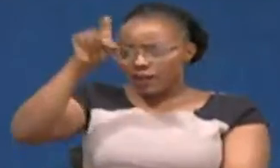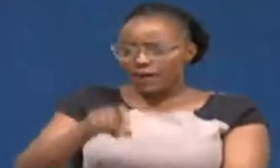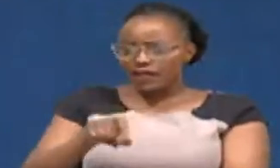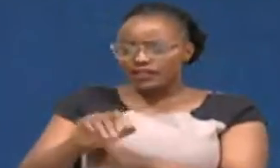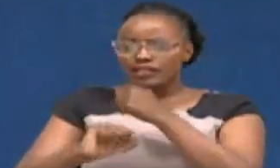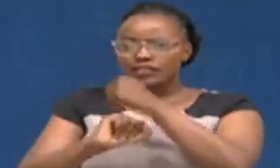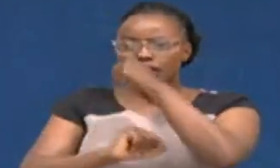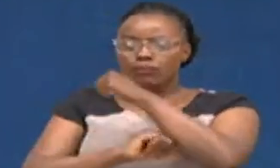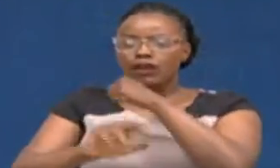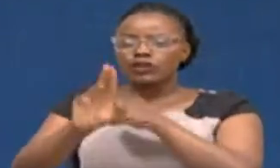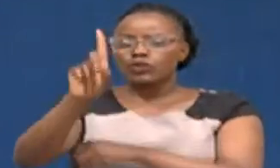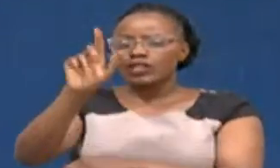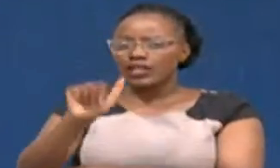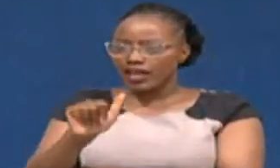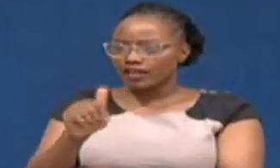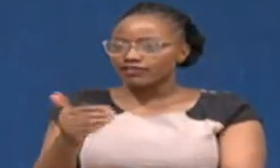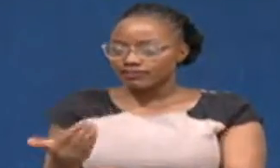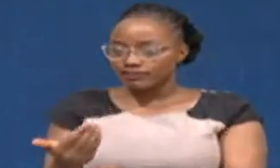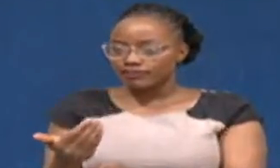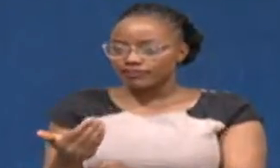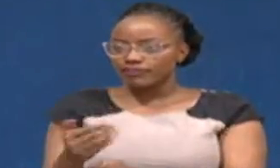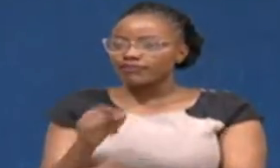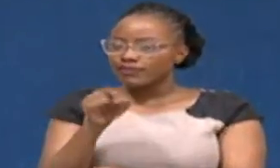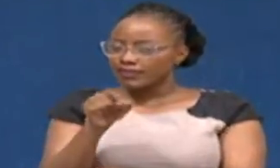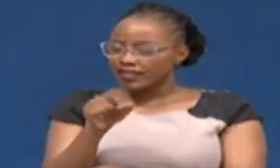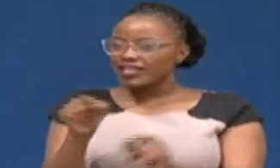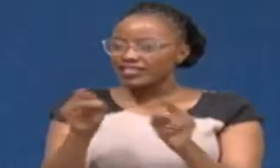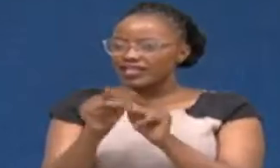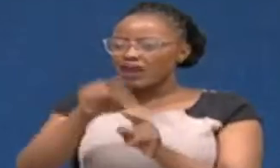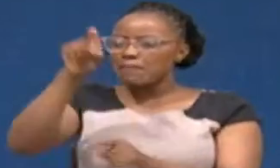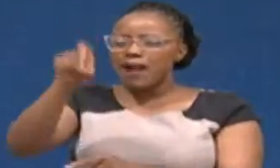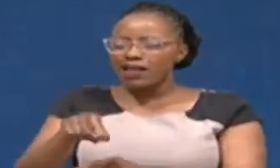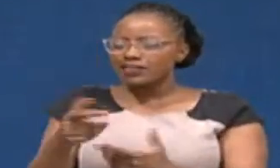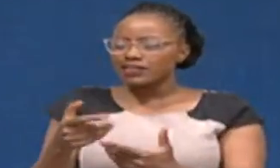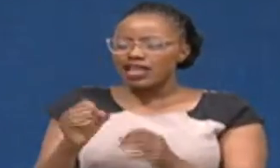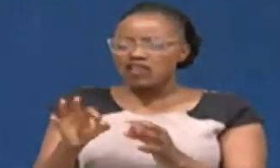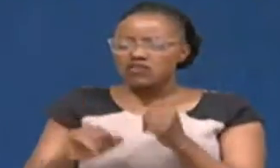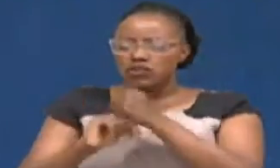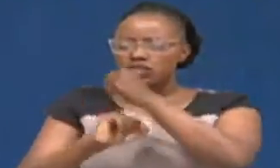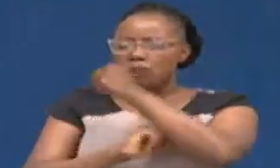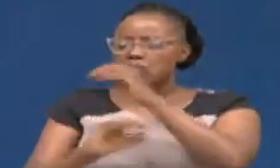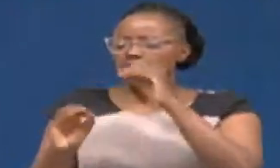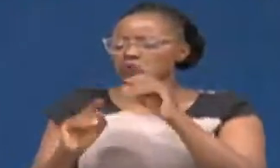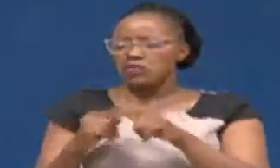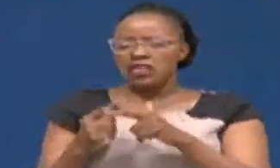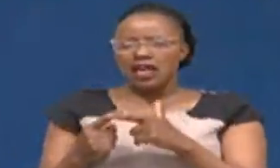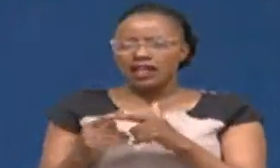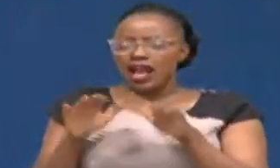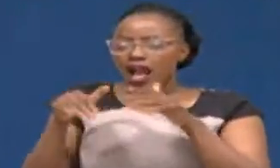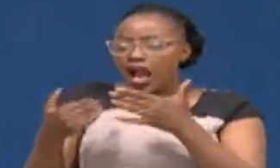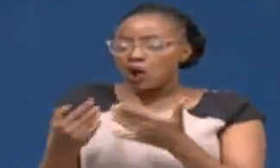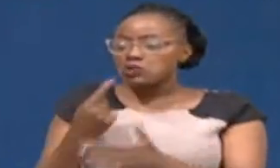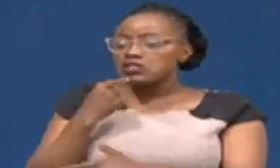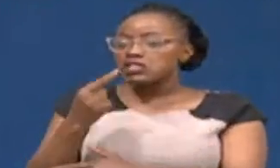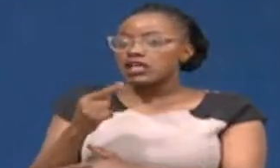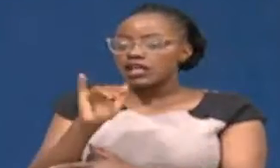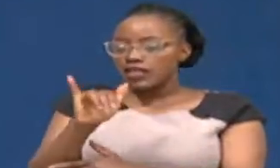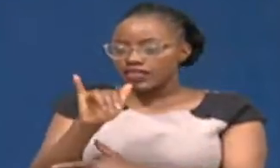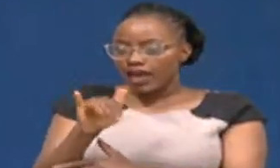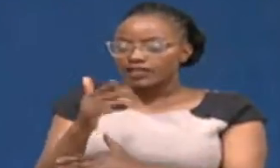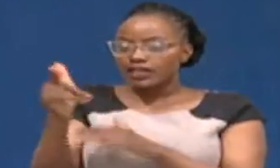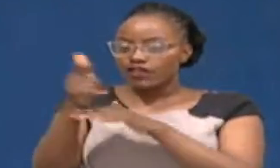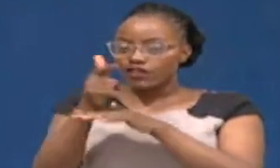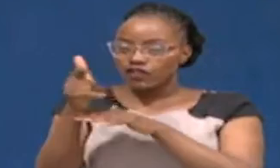be in support of UDA. It's like it's a must. With the way he tells it in that